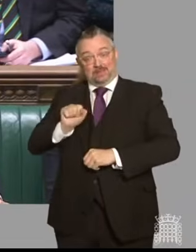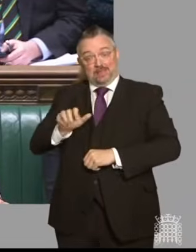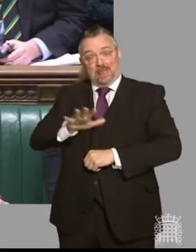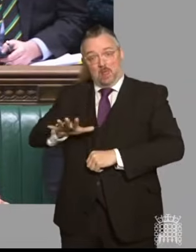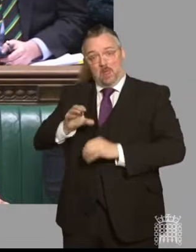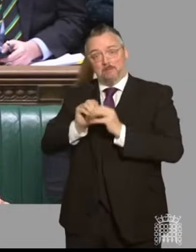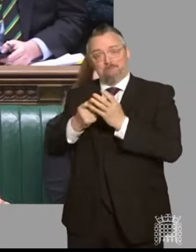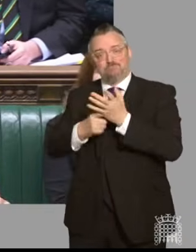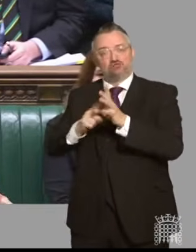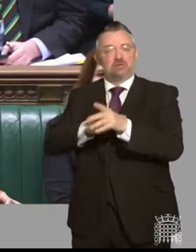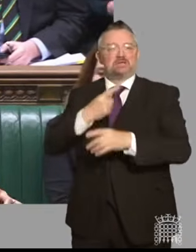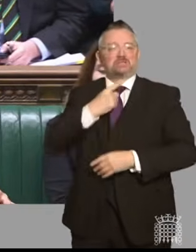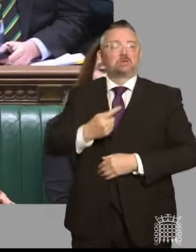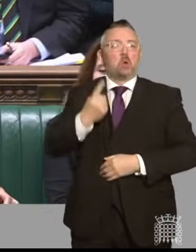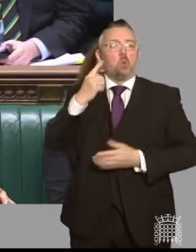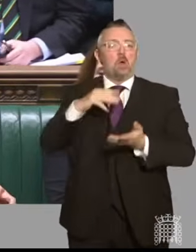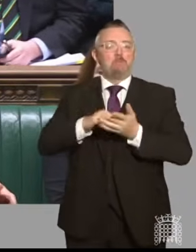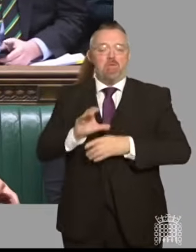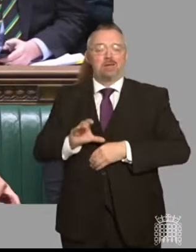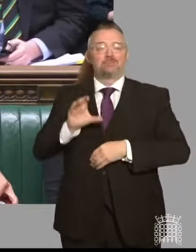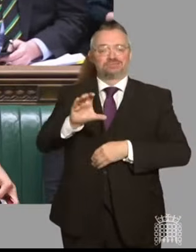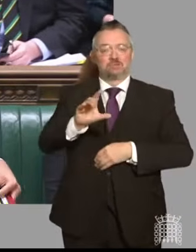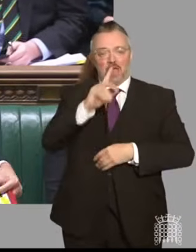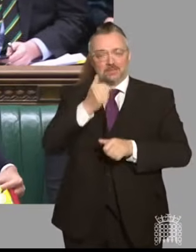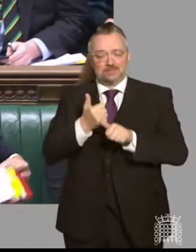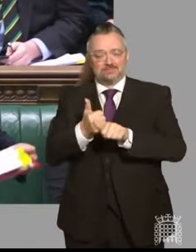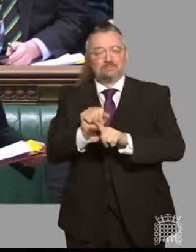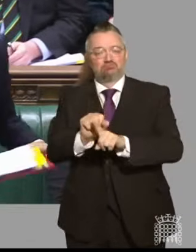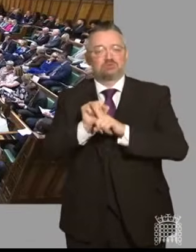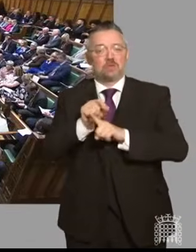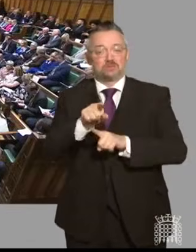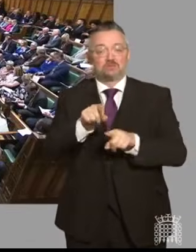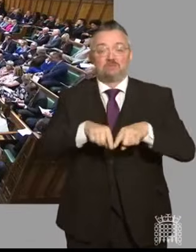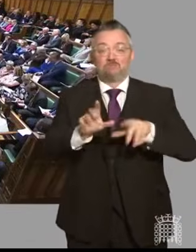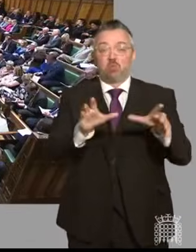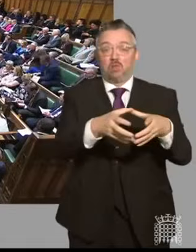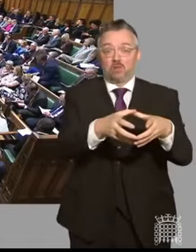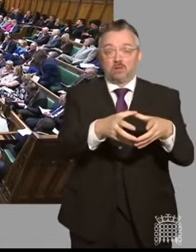football club, and that's what we're doing to communities up and down the country, Mr. Speaker.